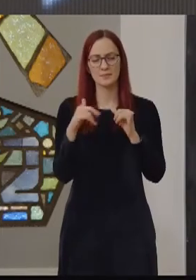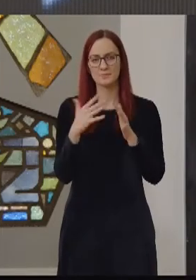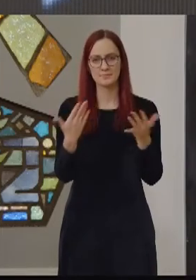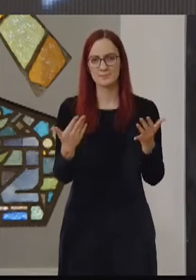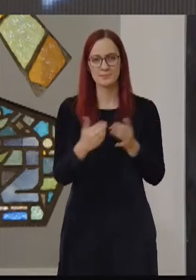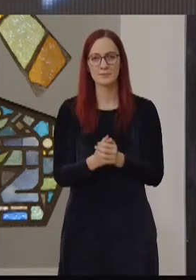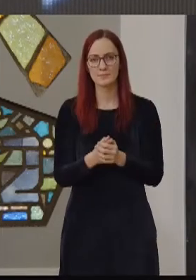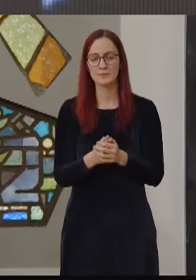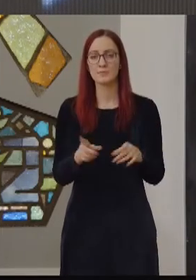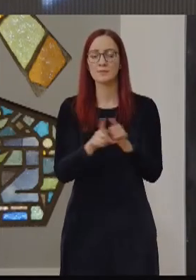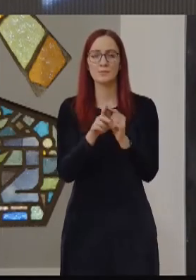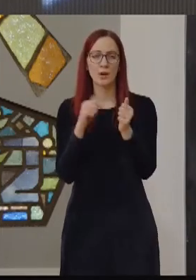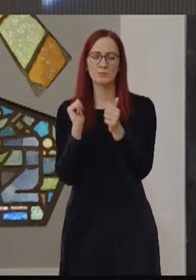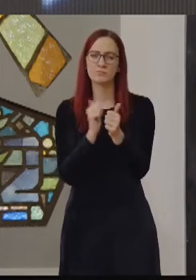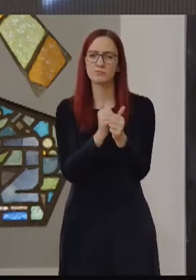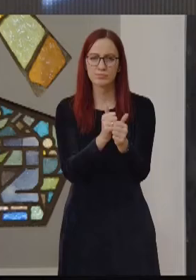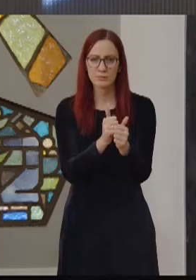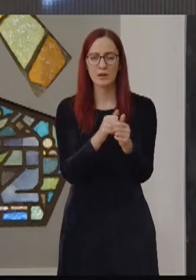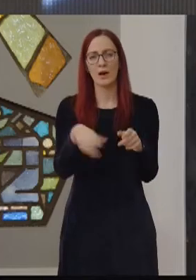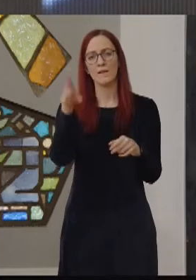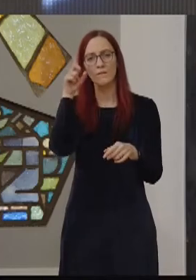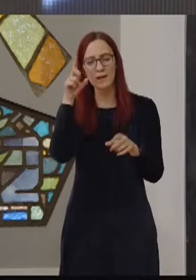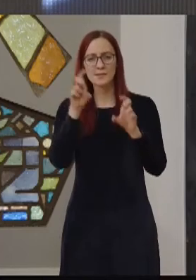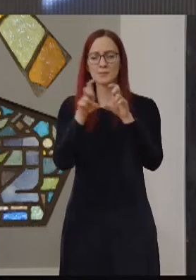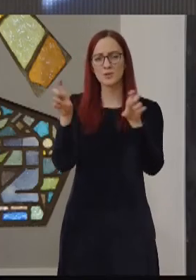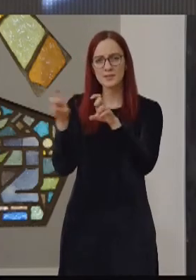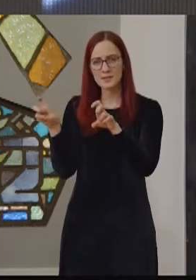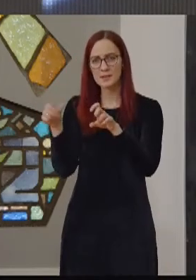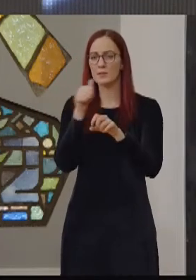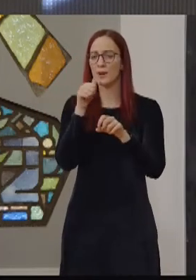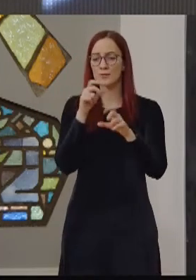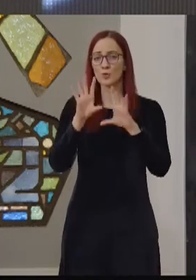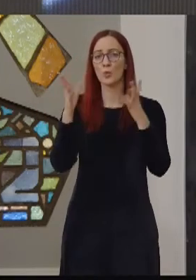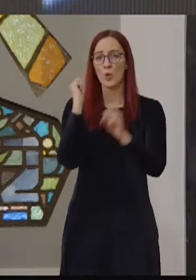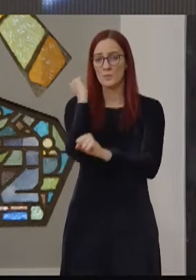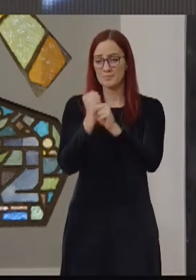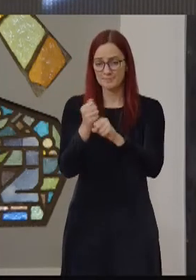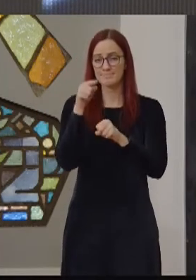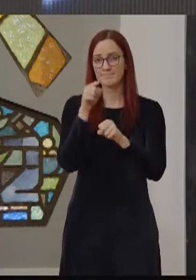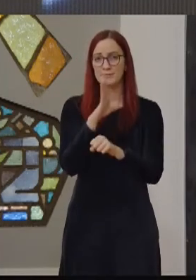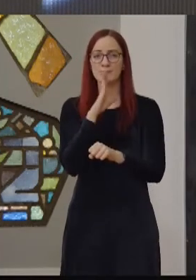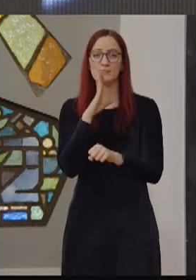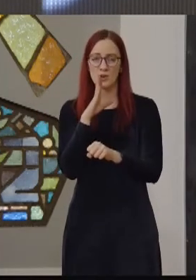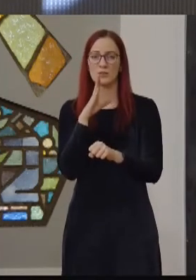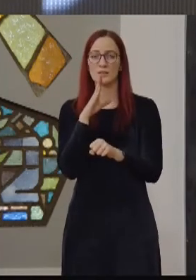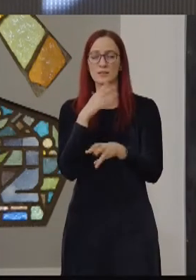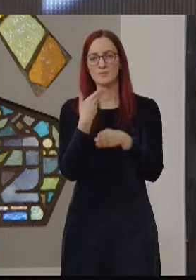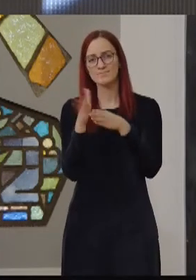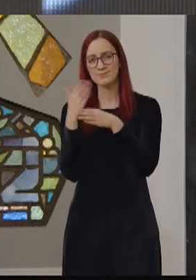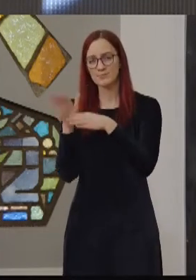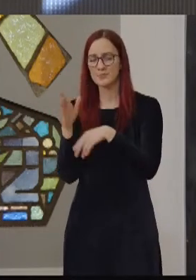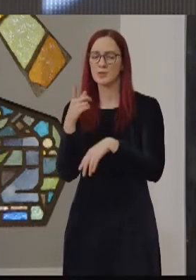in order to change their behavior, or persecution of women who worked